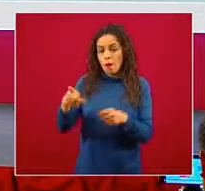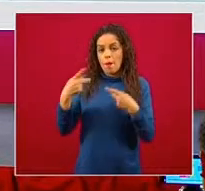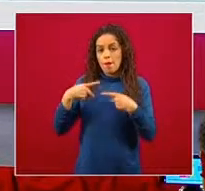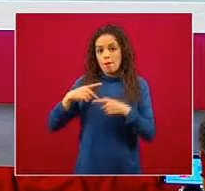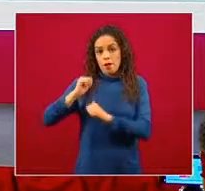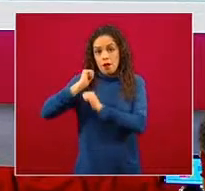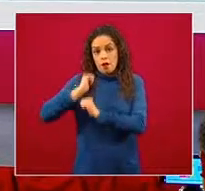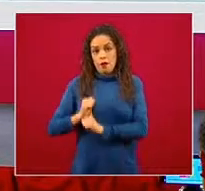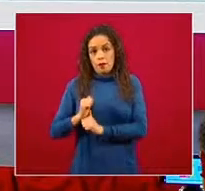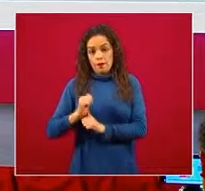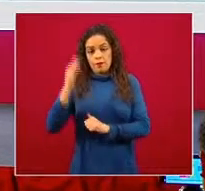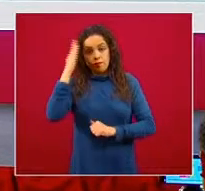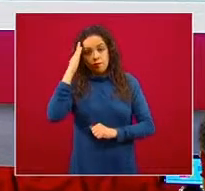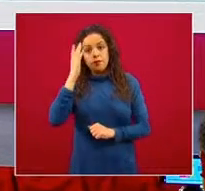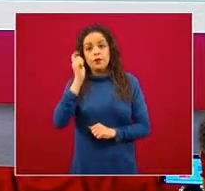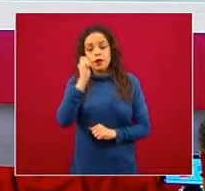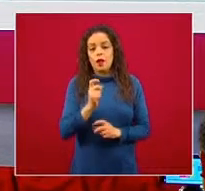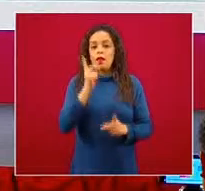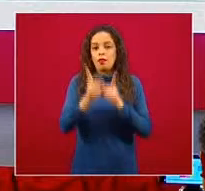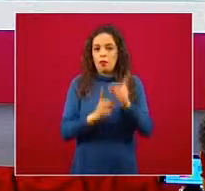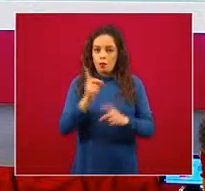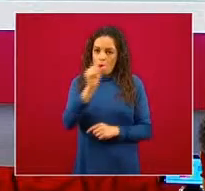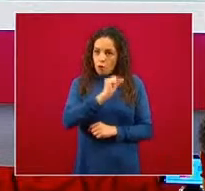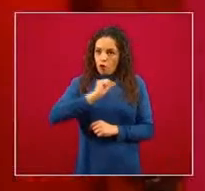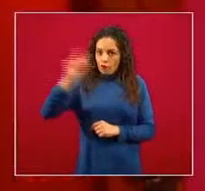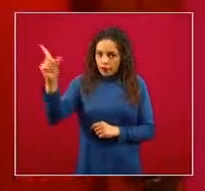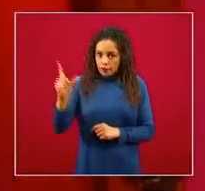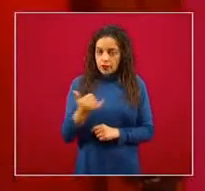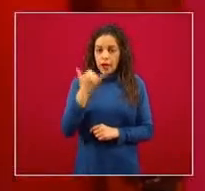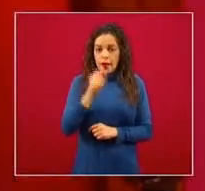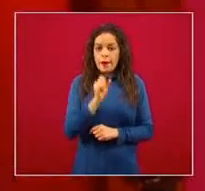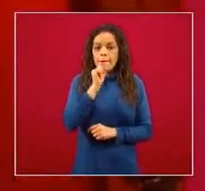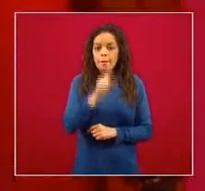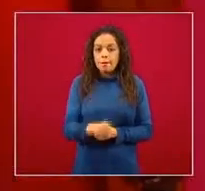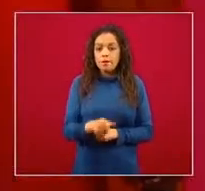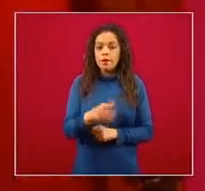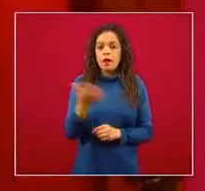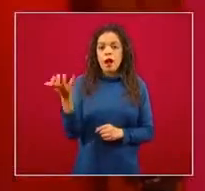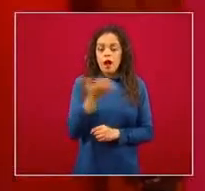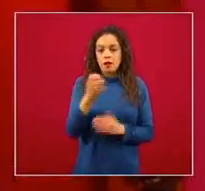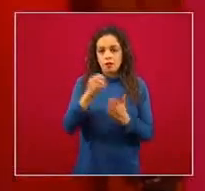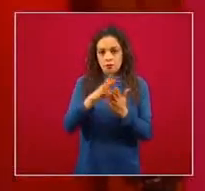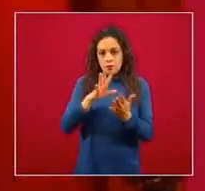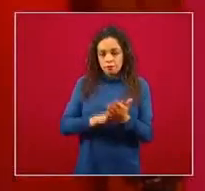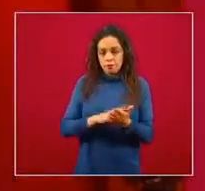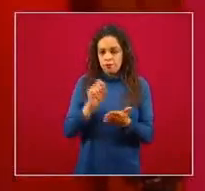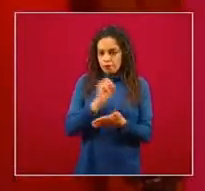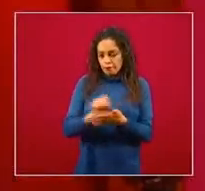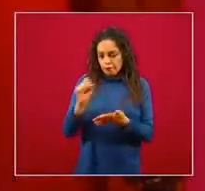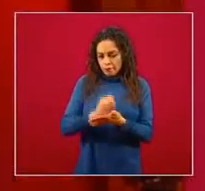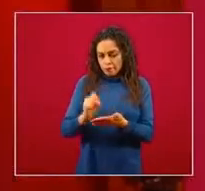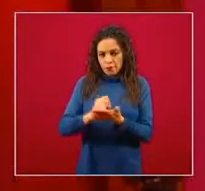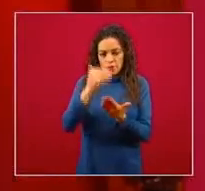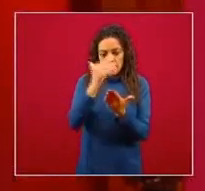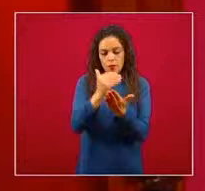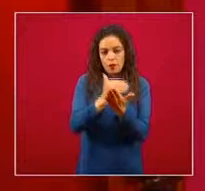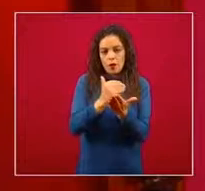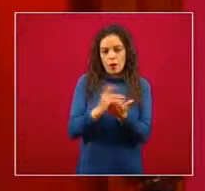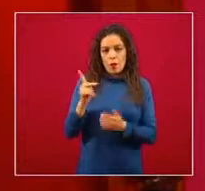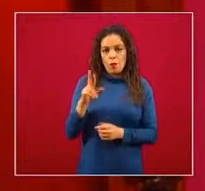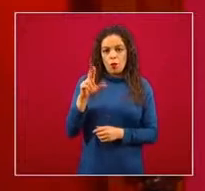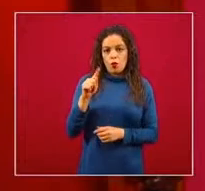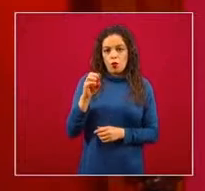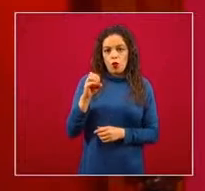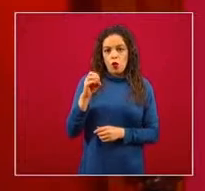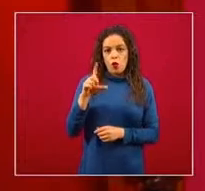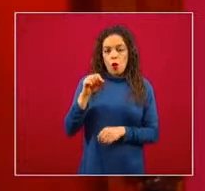why professional sports are currently being played in Mexico, but under